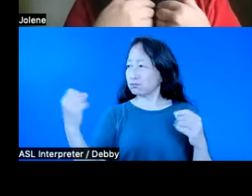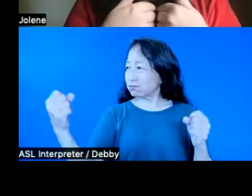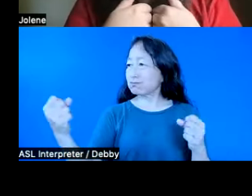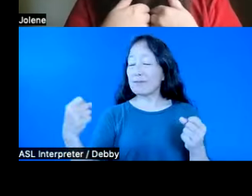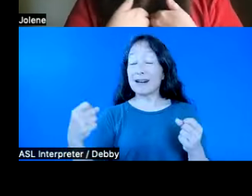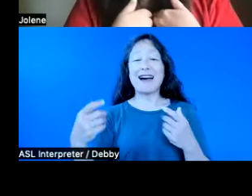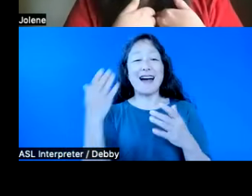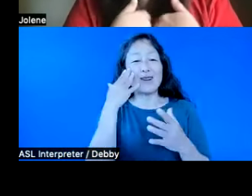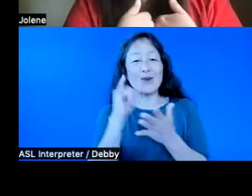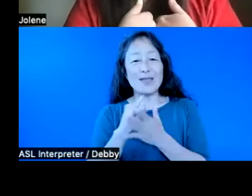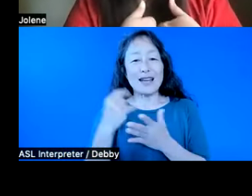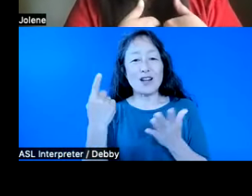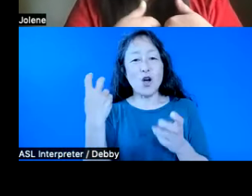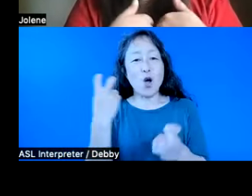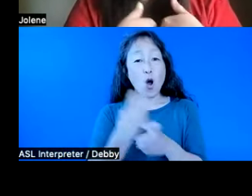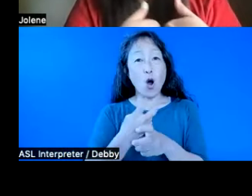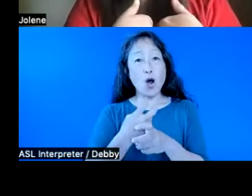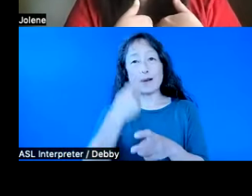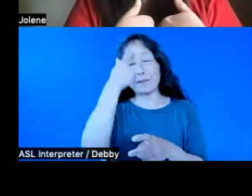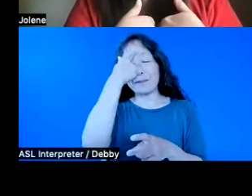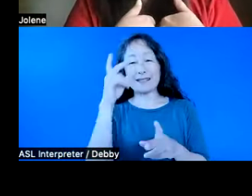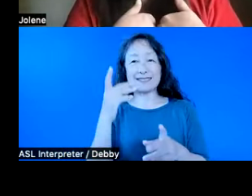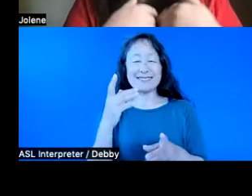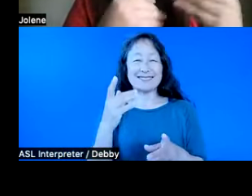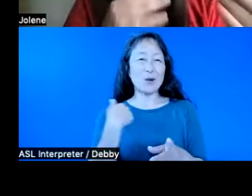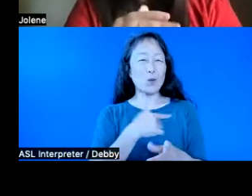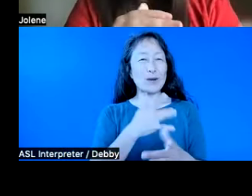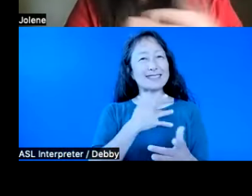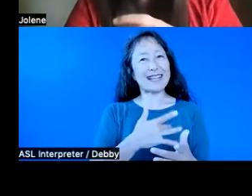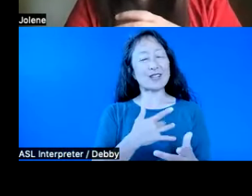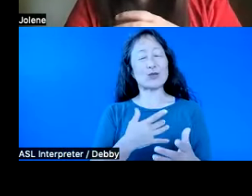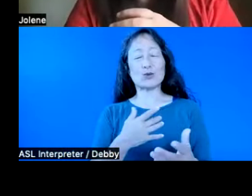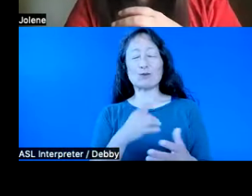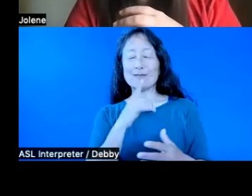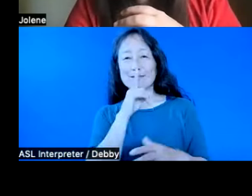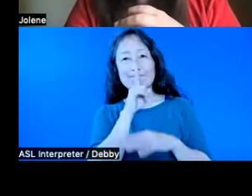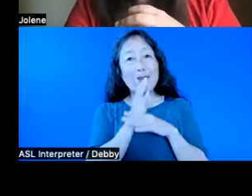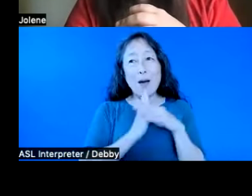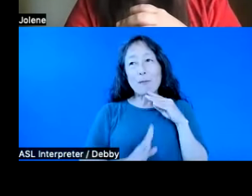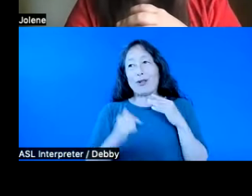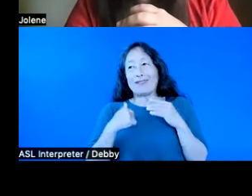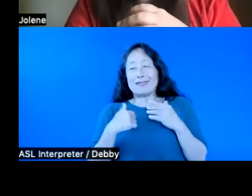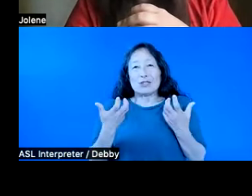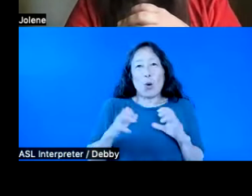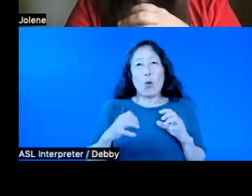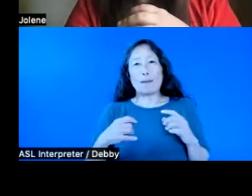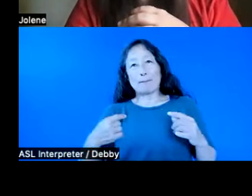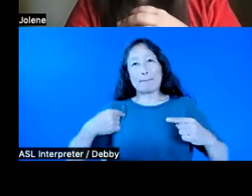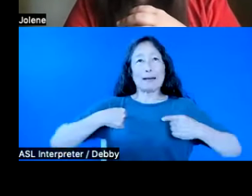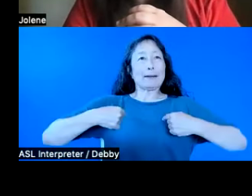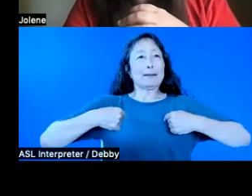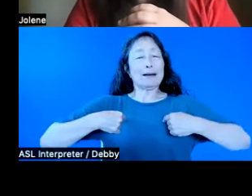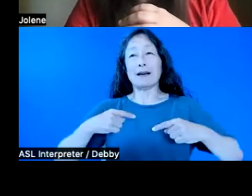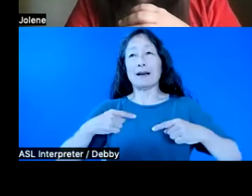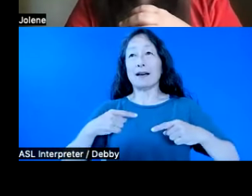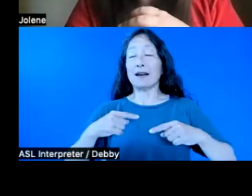you know, when humility is something that can be so ingrained in us, but to really be like, we named this, we did this, there's still work to be done, but we have to